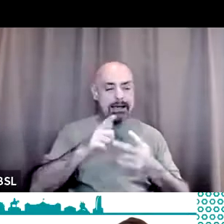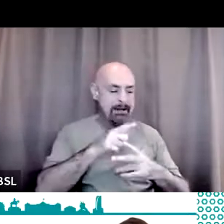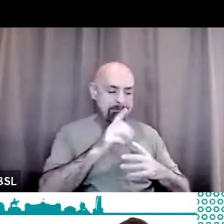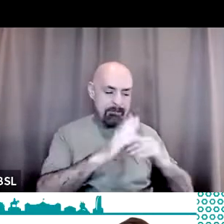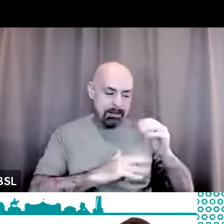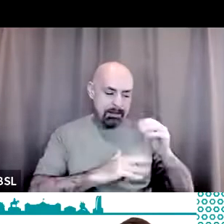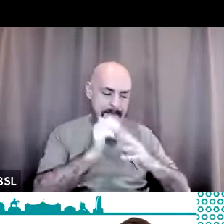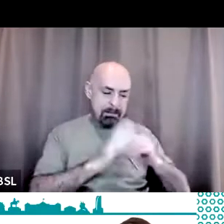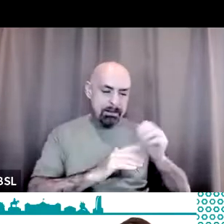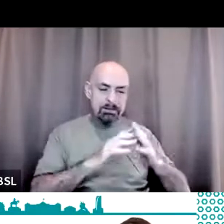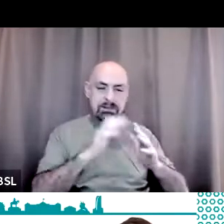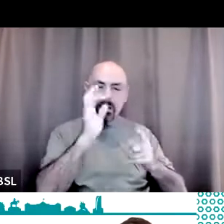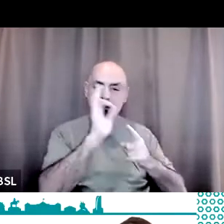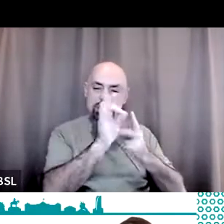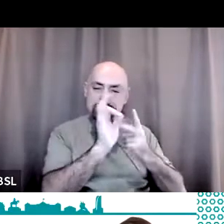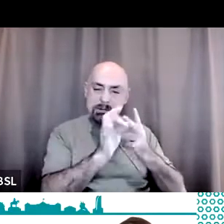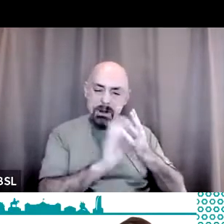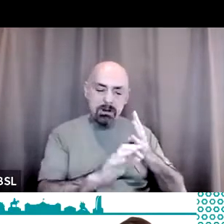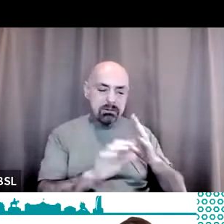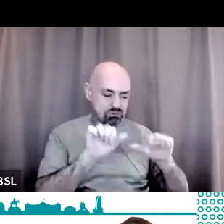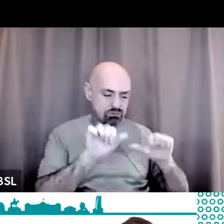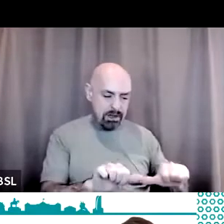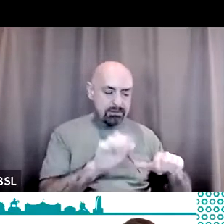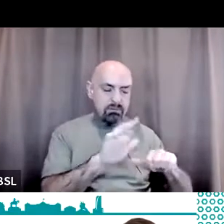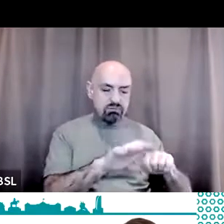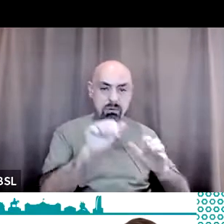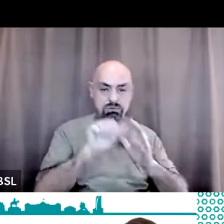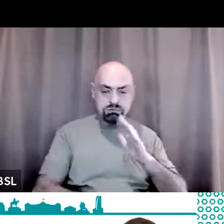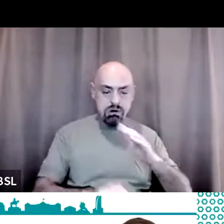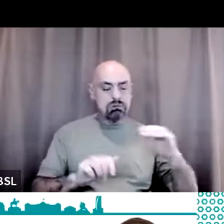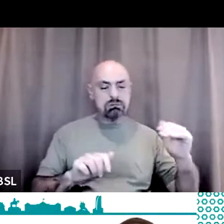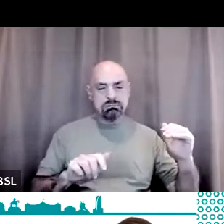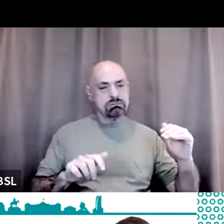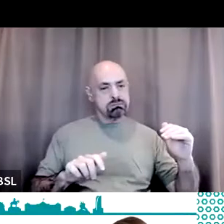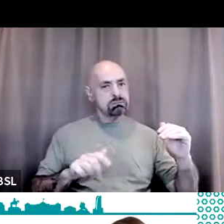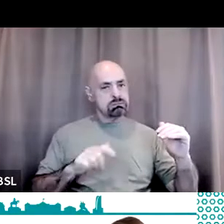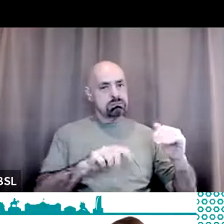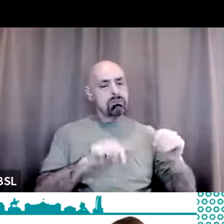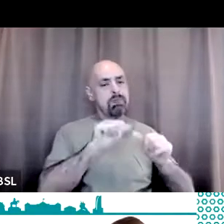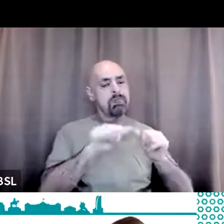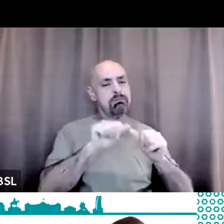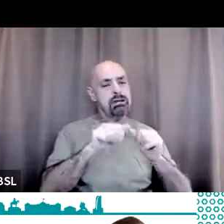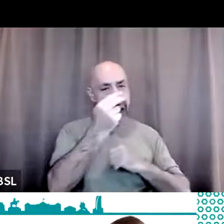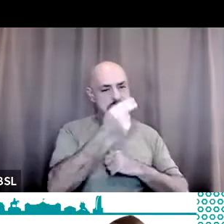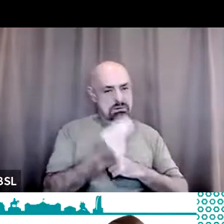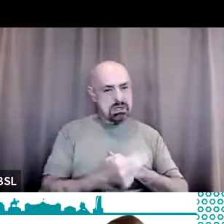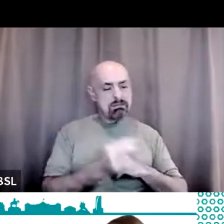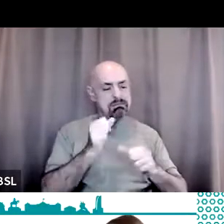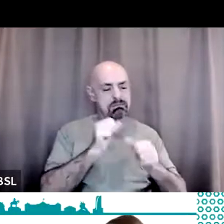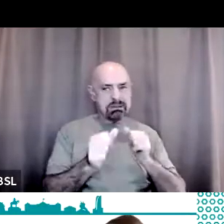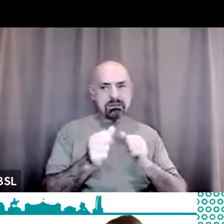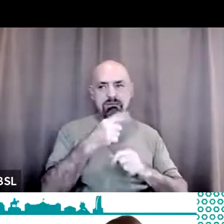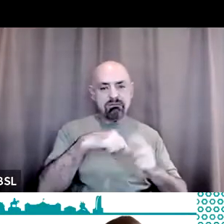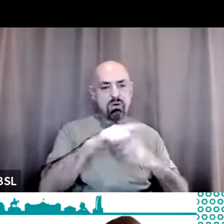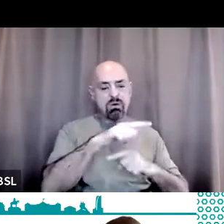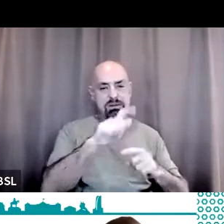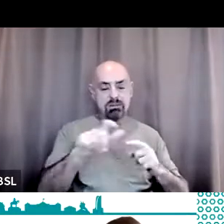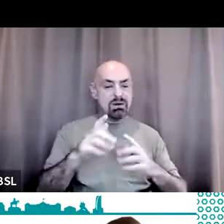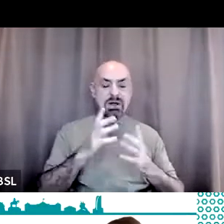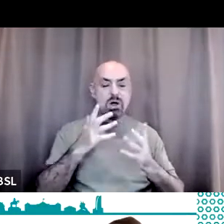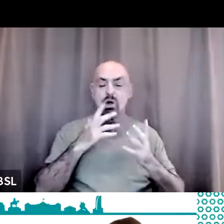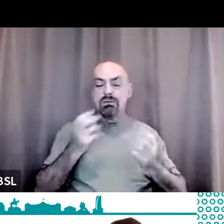design principles and practices at the start, it can make better designs and better cities for everyone without costing too much